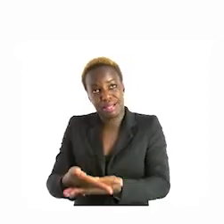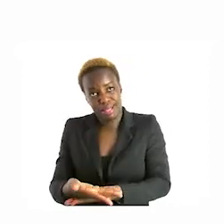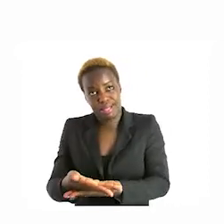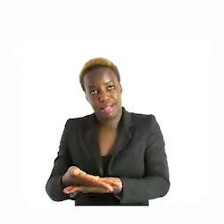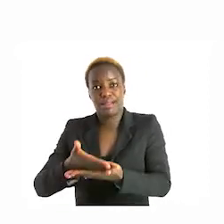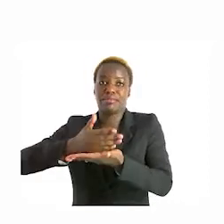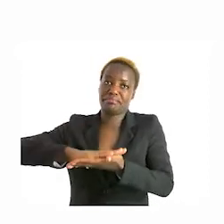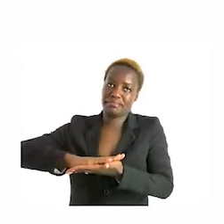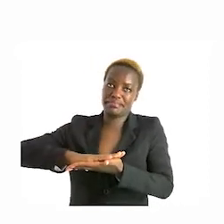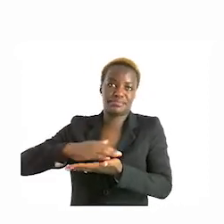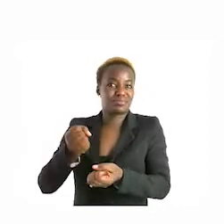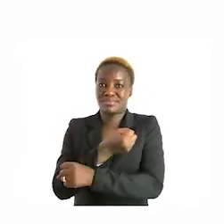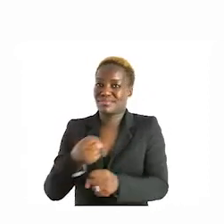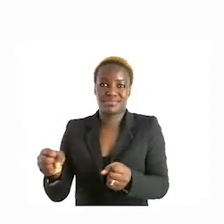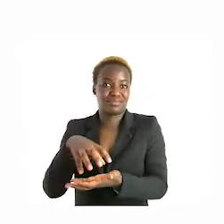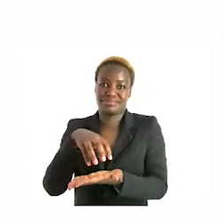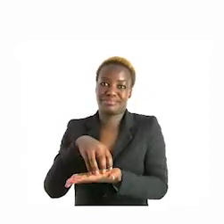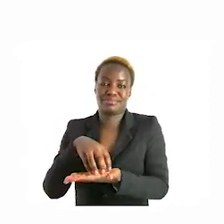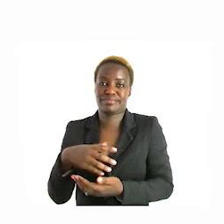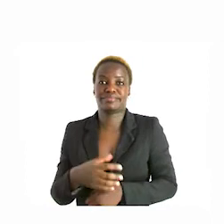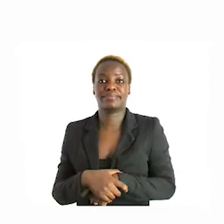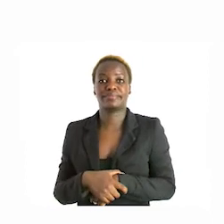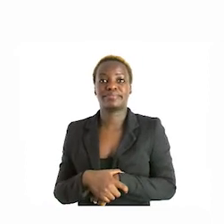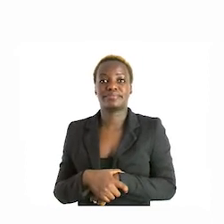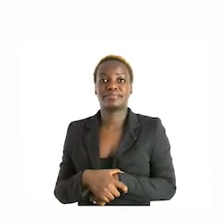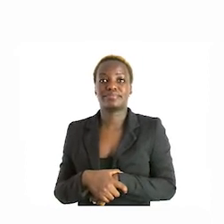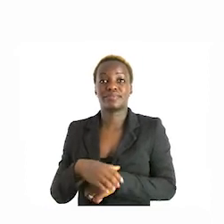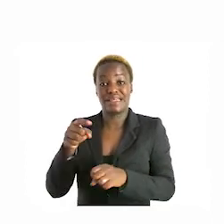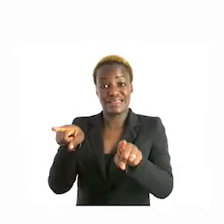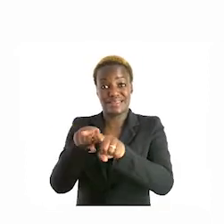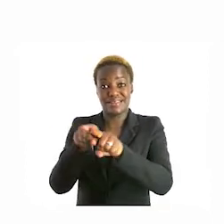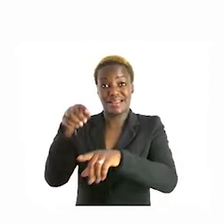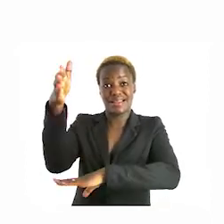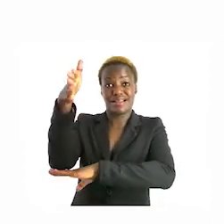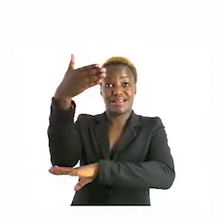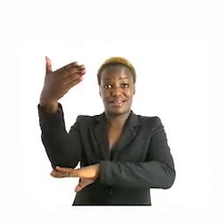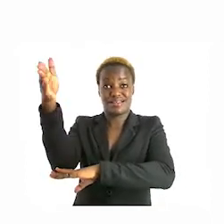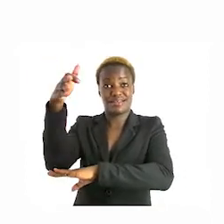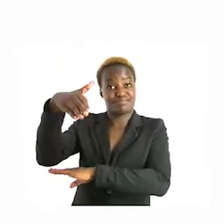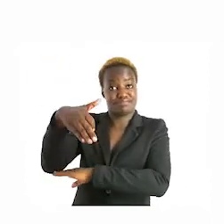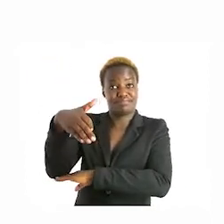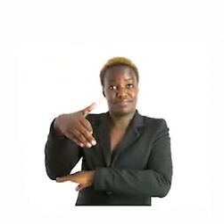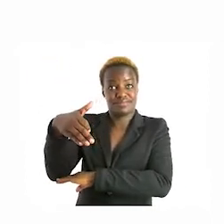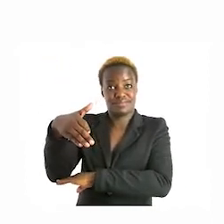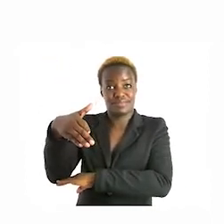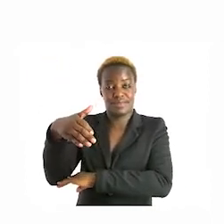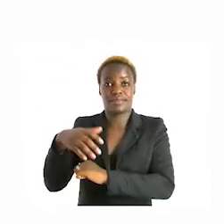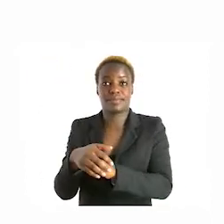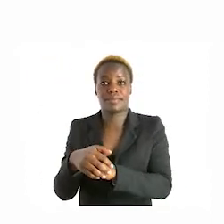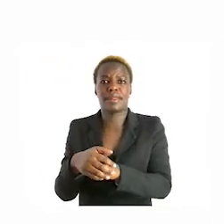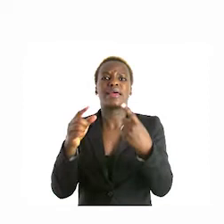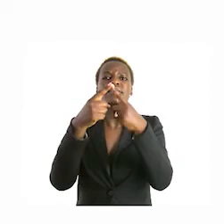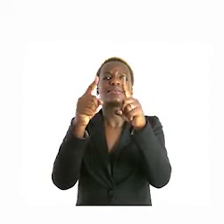side. Okay. Now, for example, if we have the Namibian flag there, we have different shapes, names